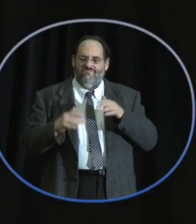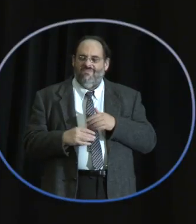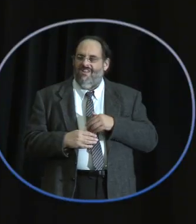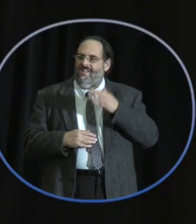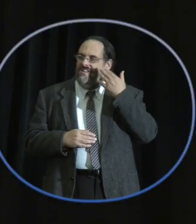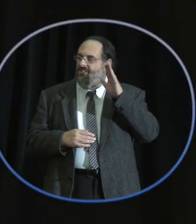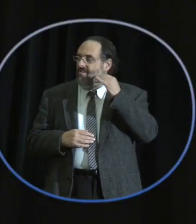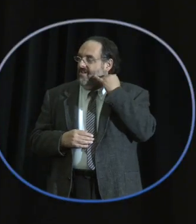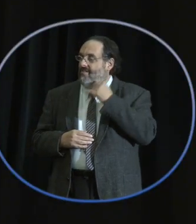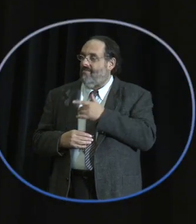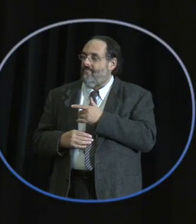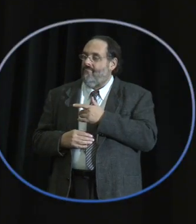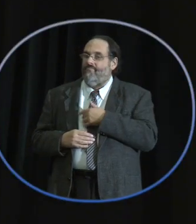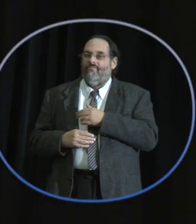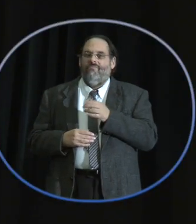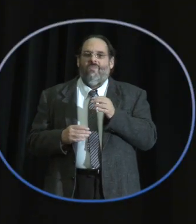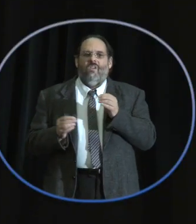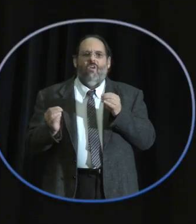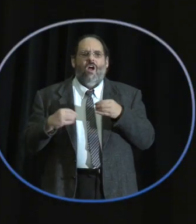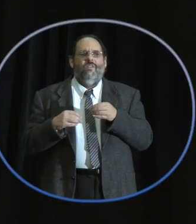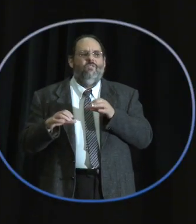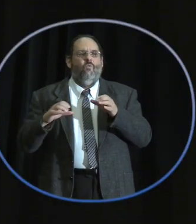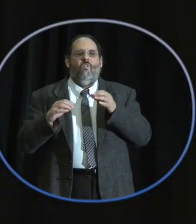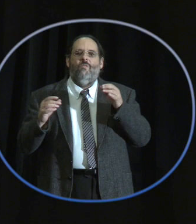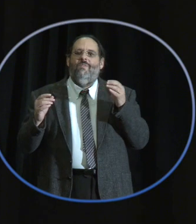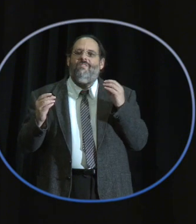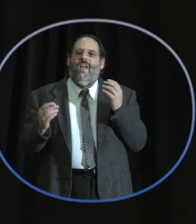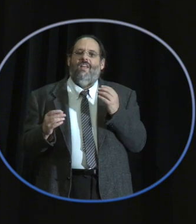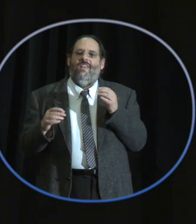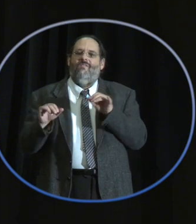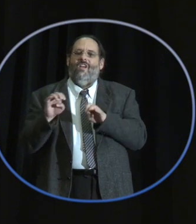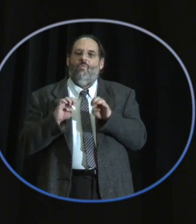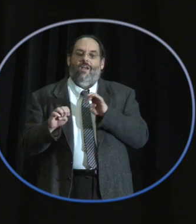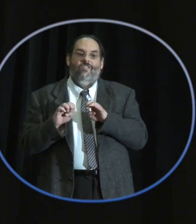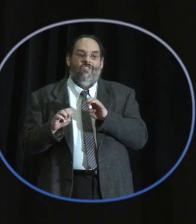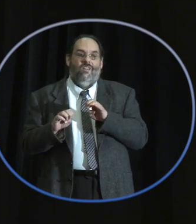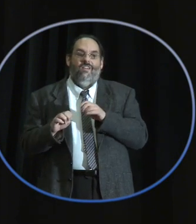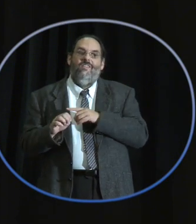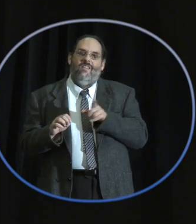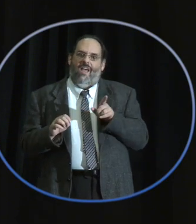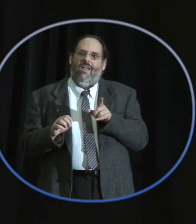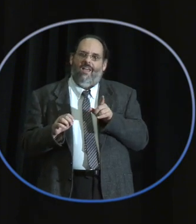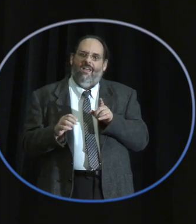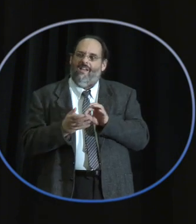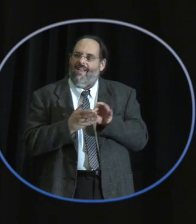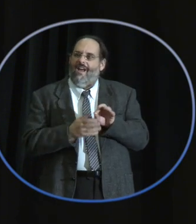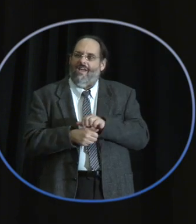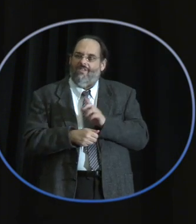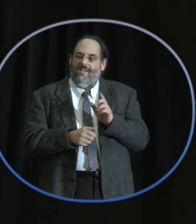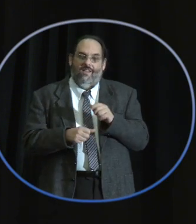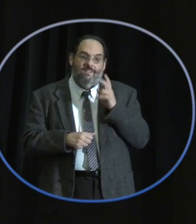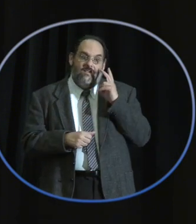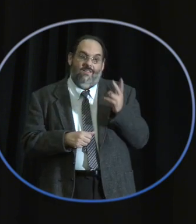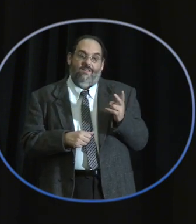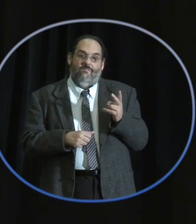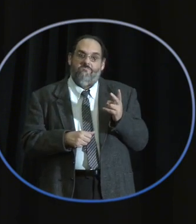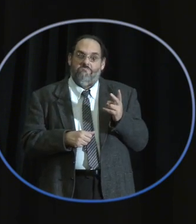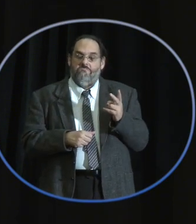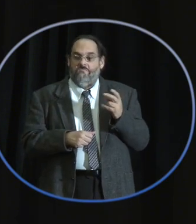I don't know if the Office of Performance and Education is in the room, but you know they keep stats on everything. But, and y'all can check me, but I think